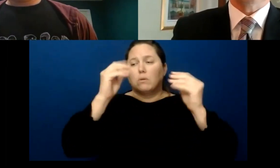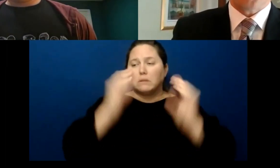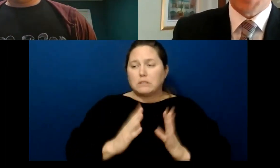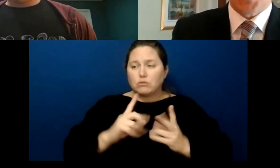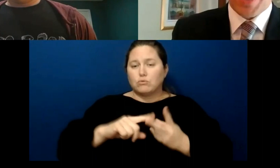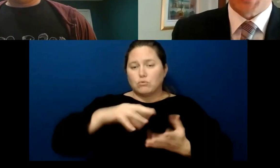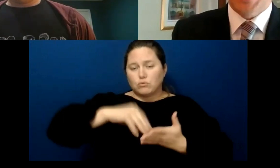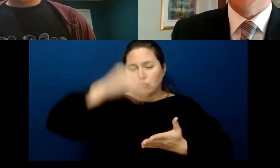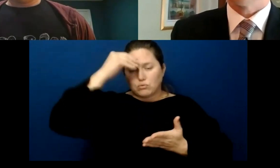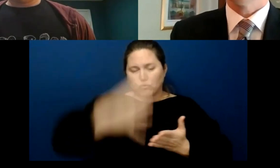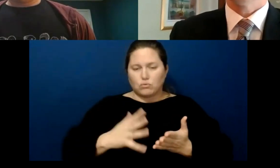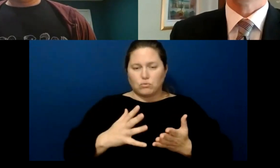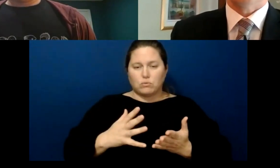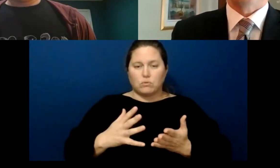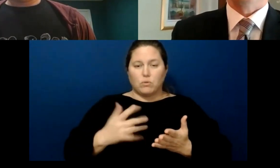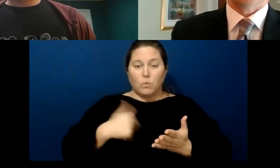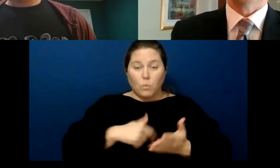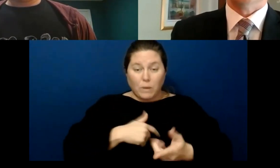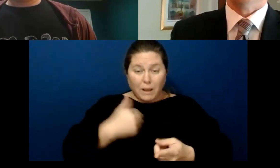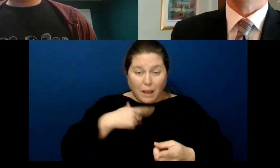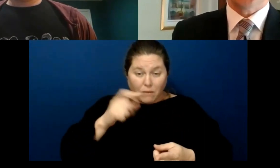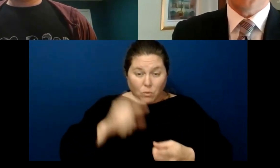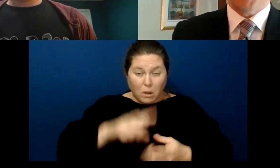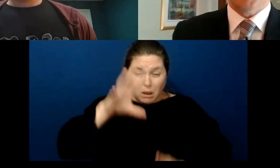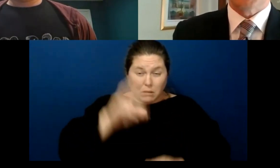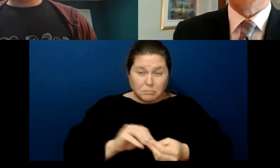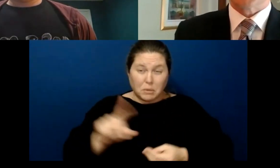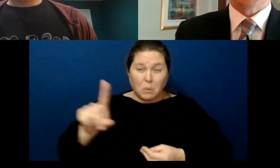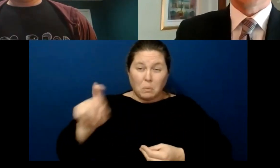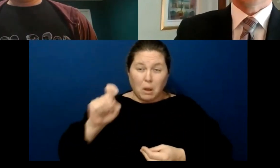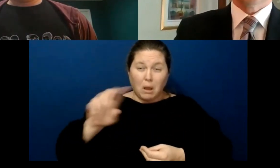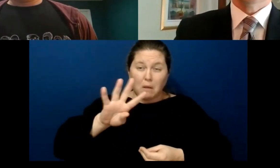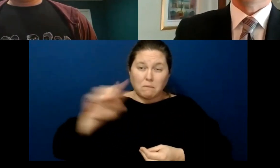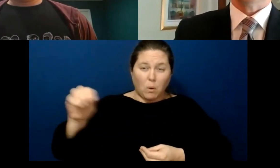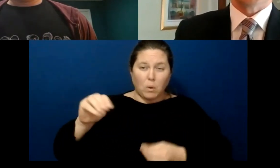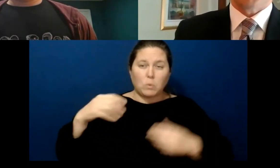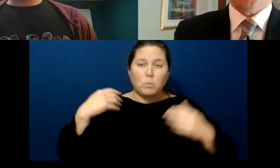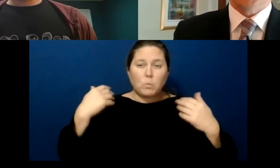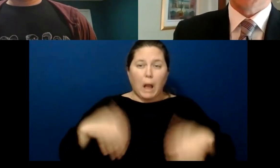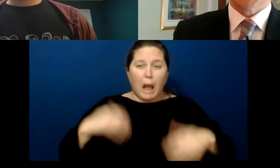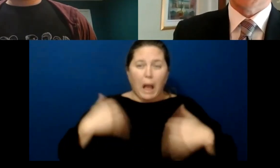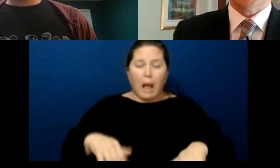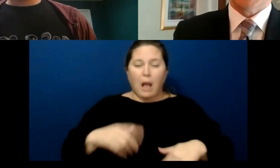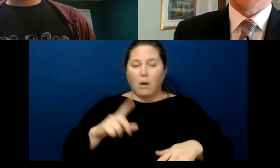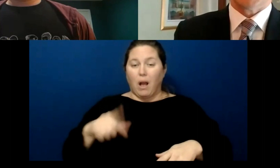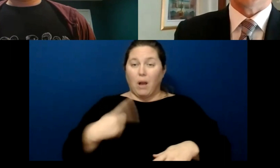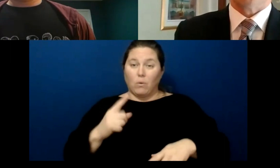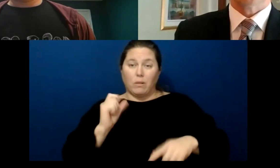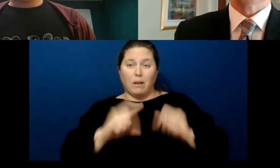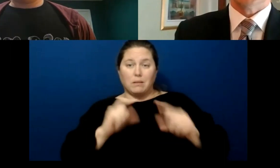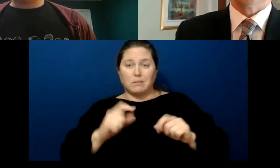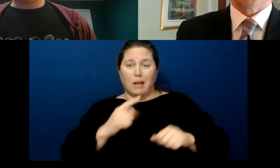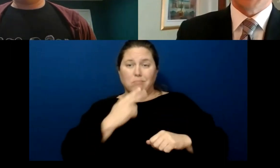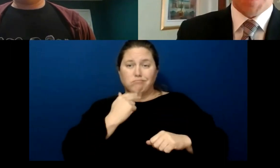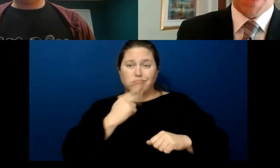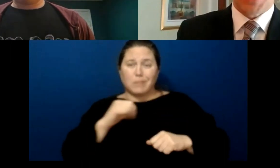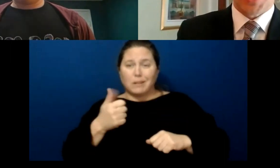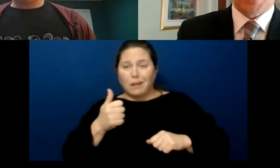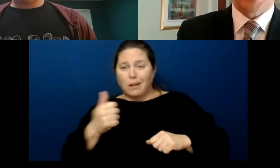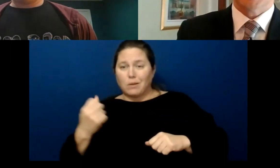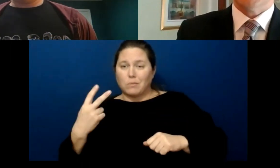had 140 questions. I probably got to 10 or 12 of them. It's just too many, and they're all really good. And I appreciate